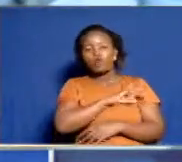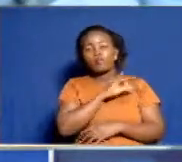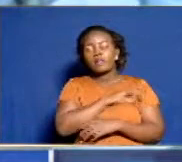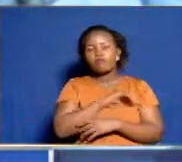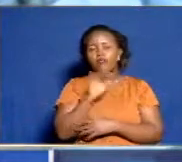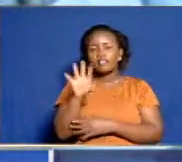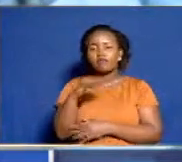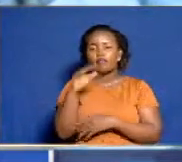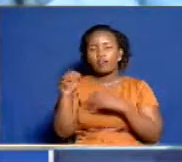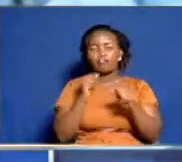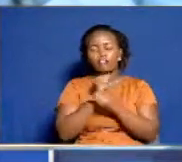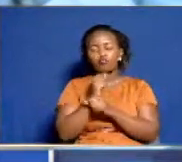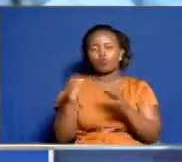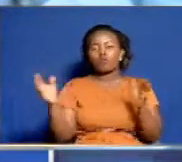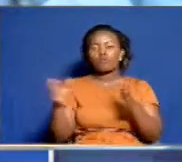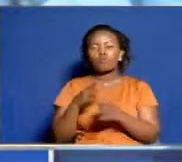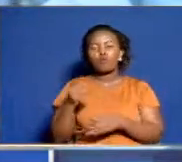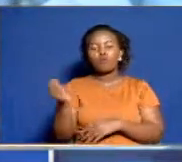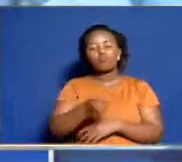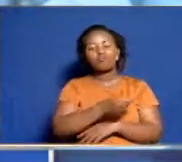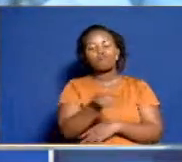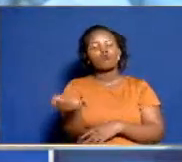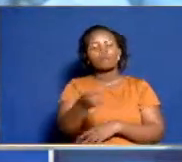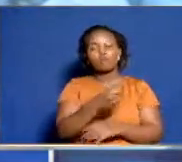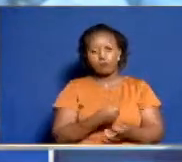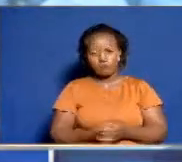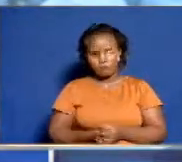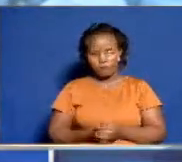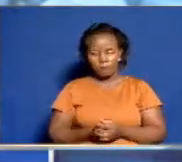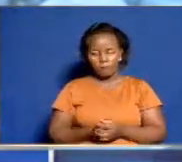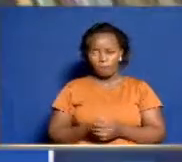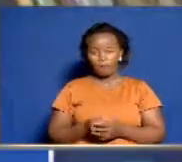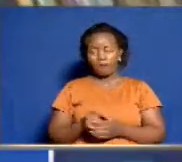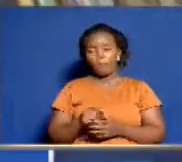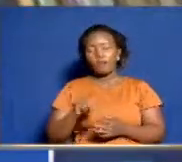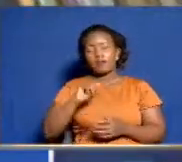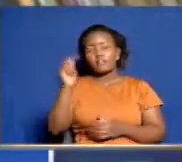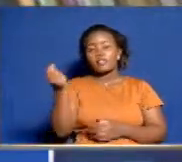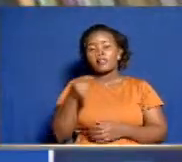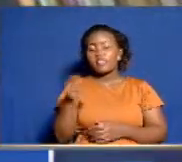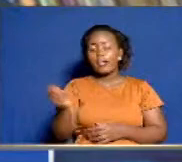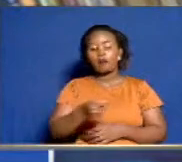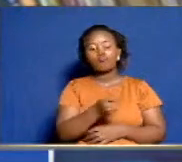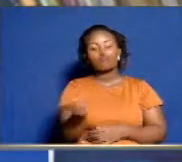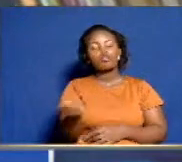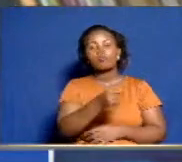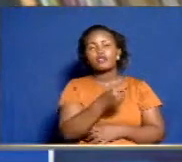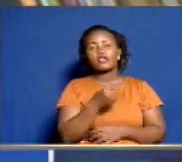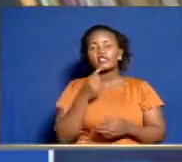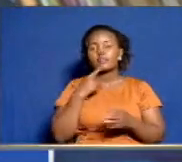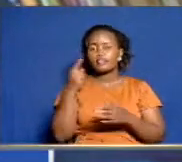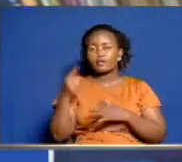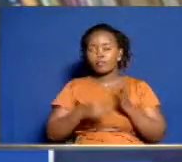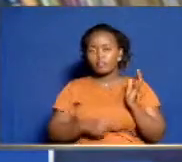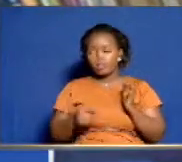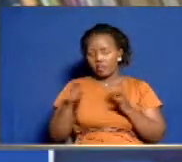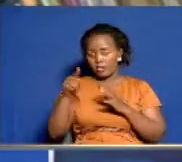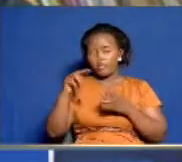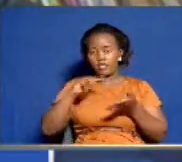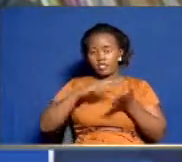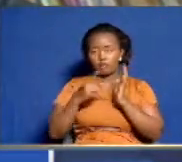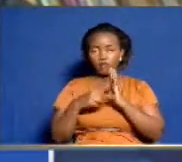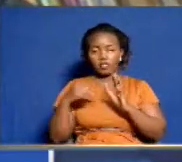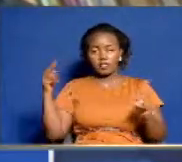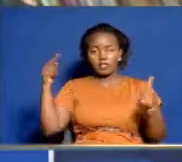Kenya Table Tennis Federation. According to Kenya Table Tennis Federation President Andrew Modibo, the project is geared towards